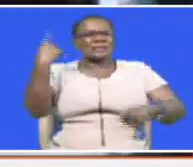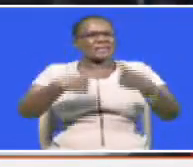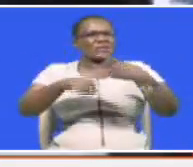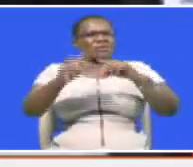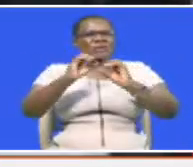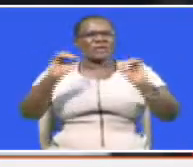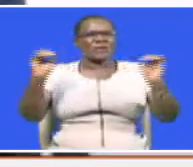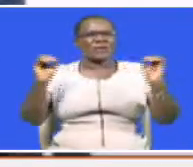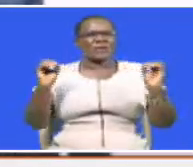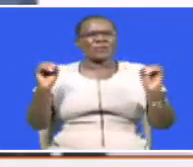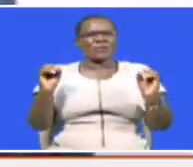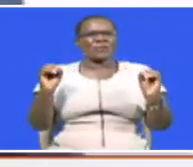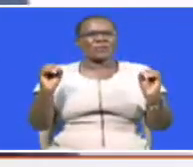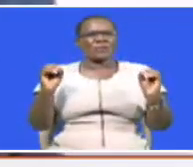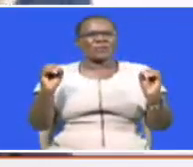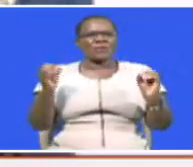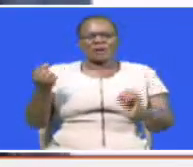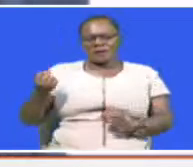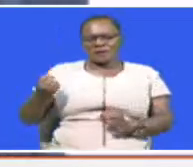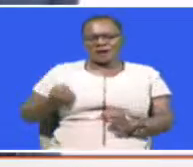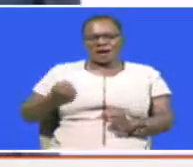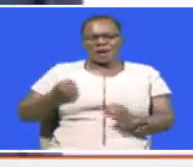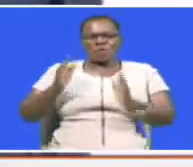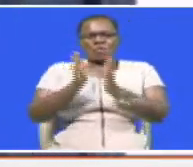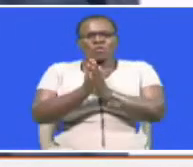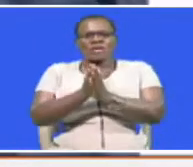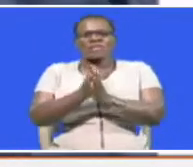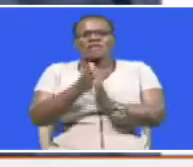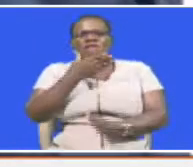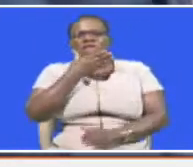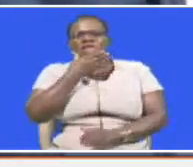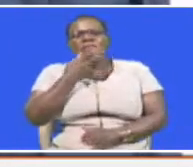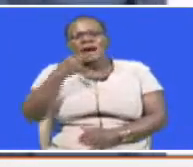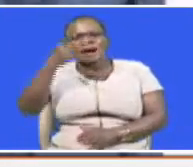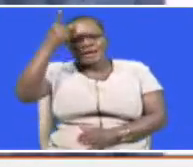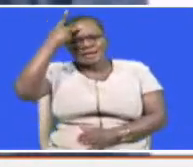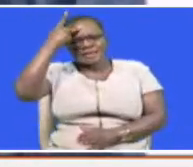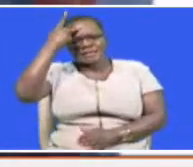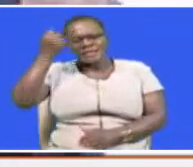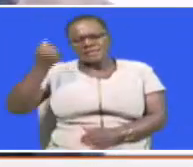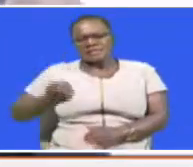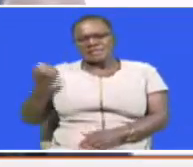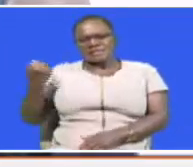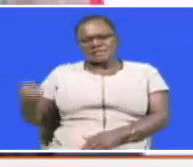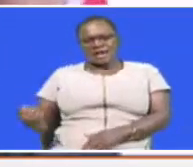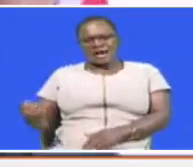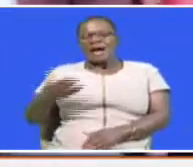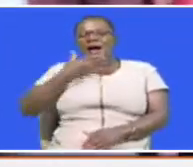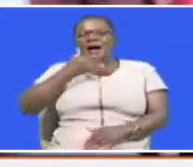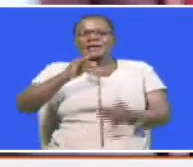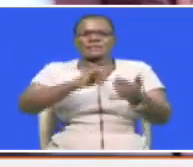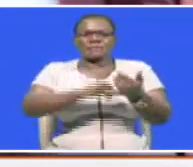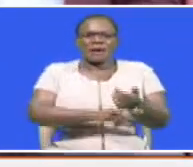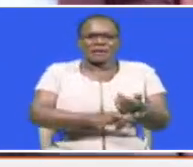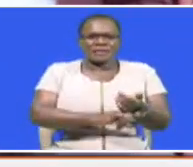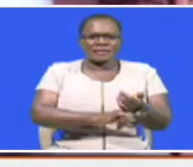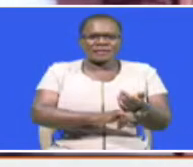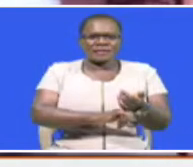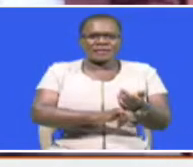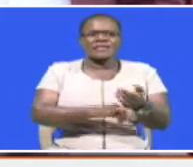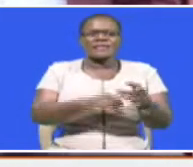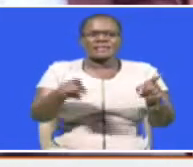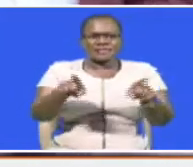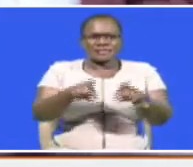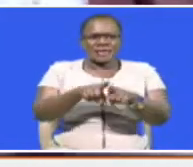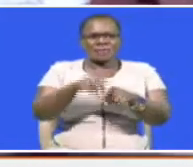that. Faith had been accompanied by her parents, her younger sister, her husband Timothy Ketum, who are